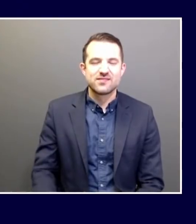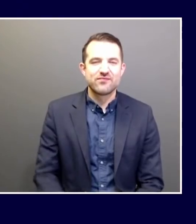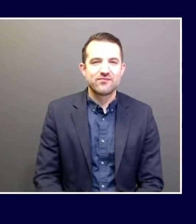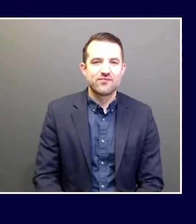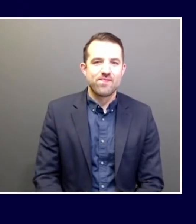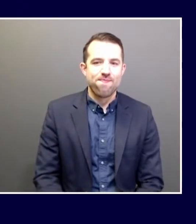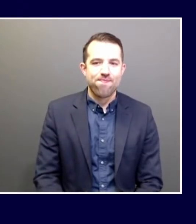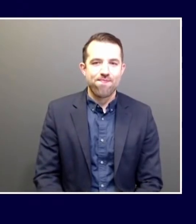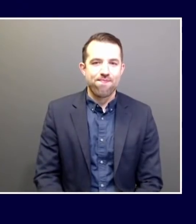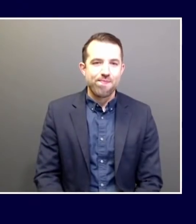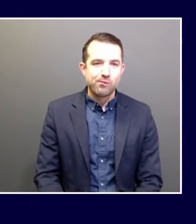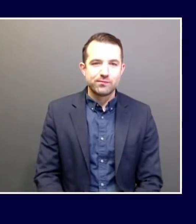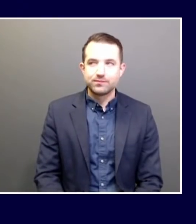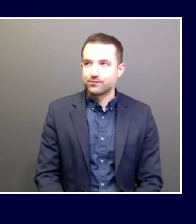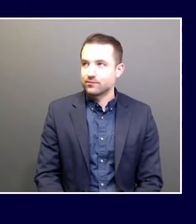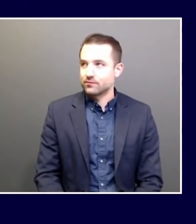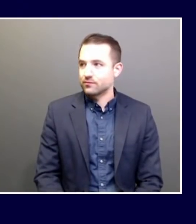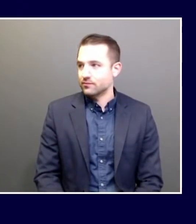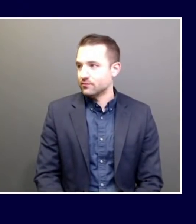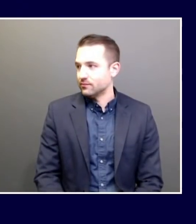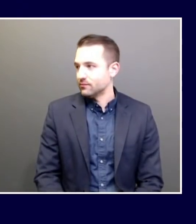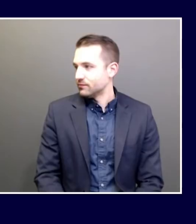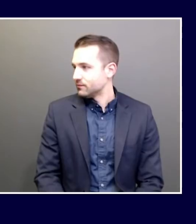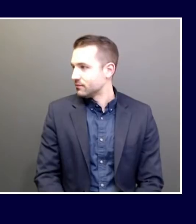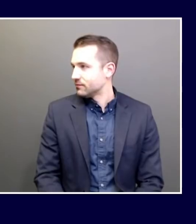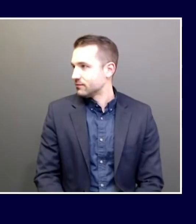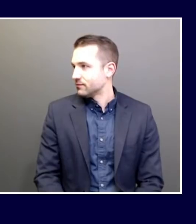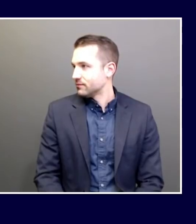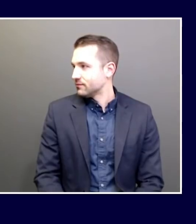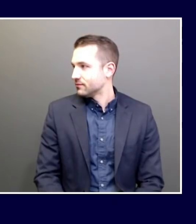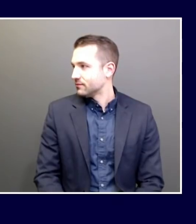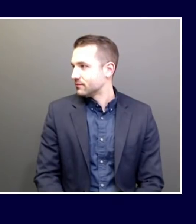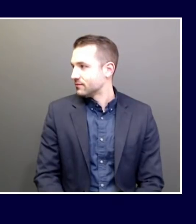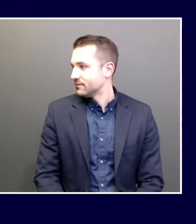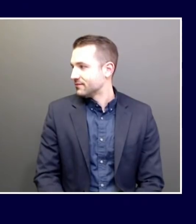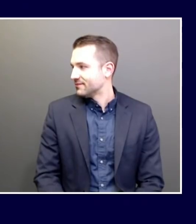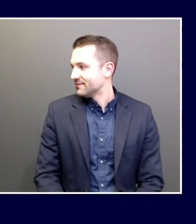All right, Maine public, we are under a minute out.